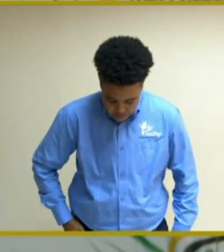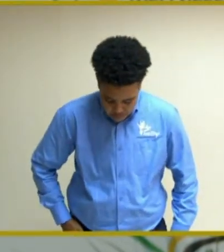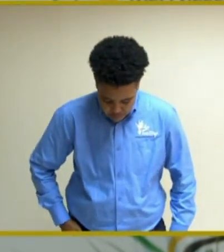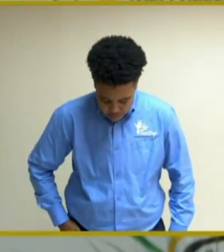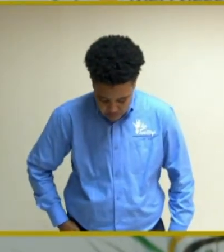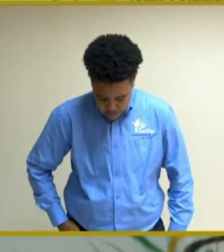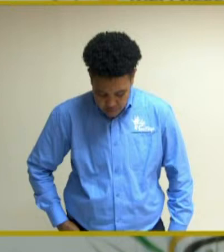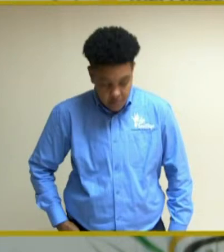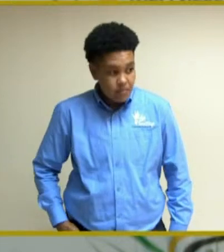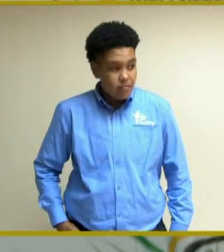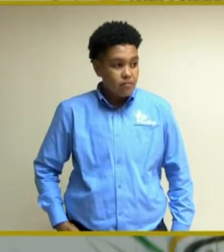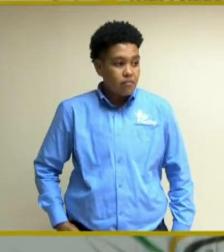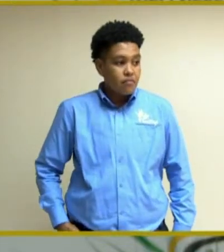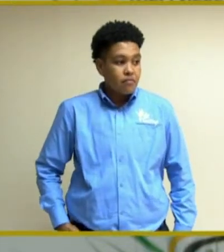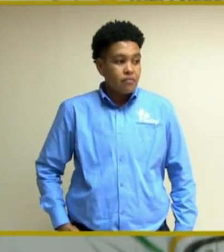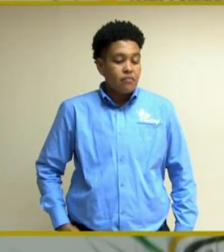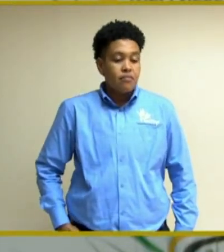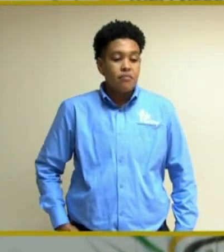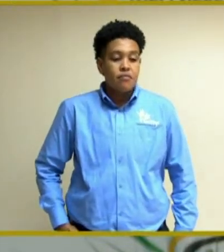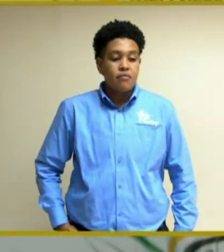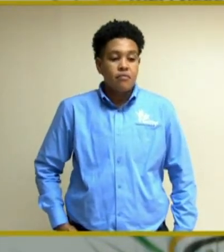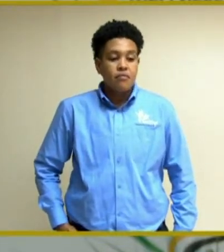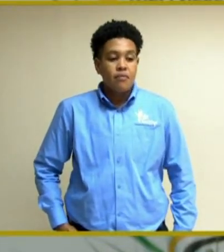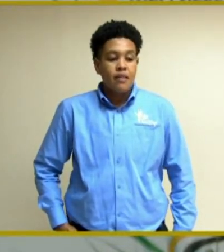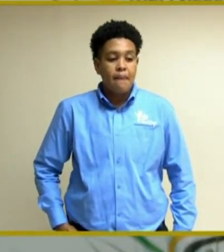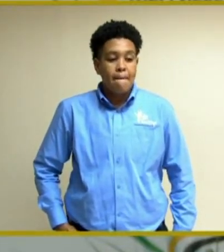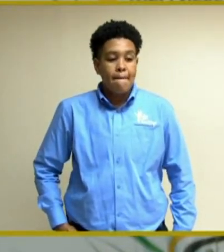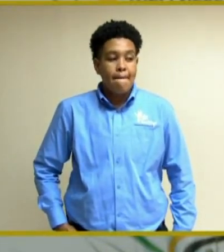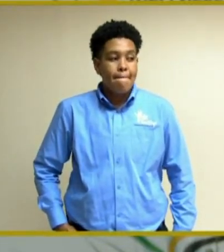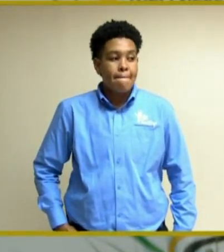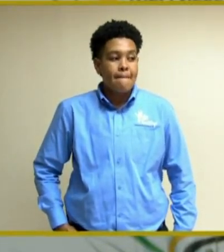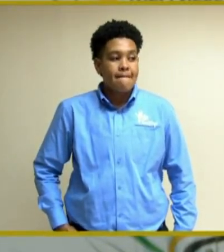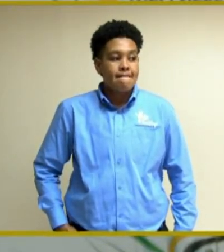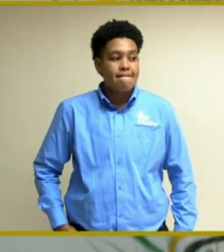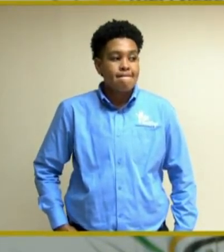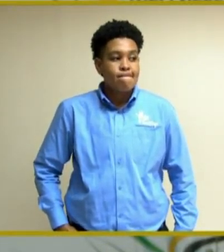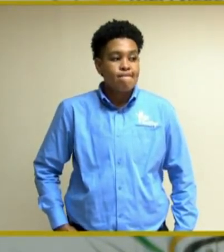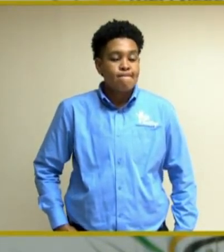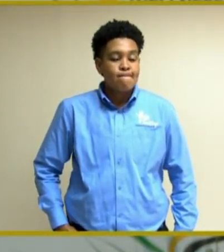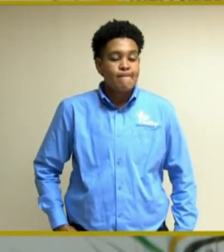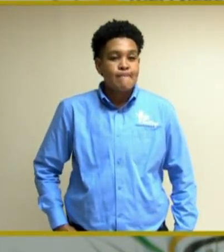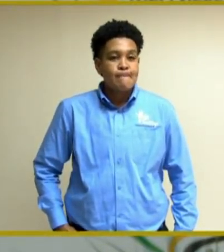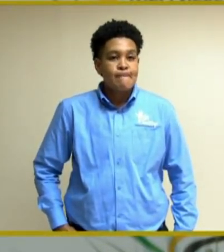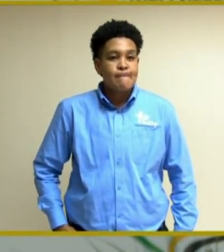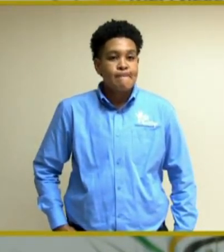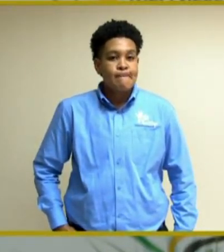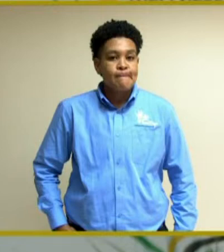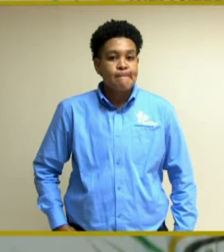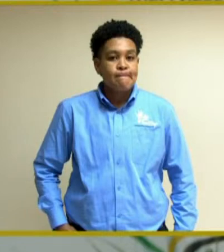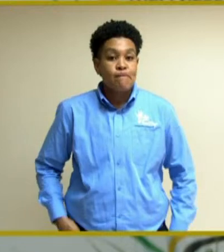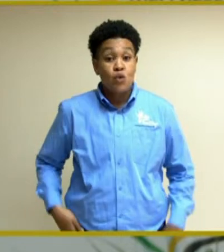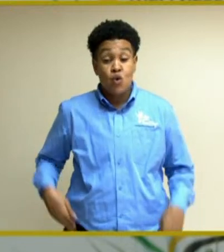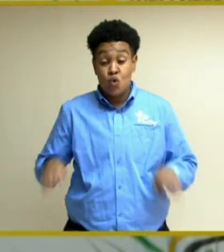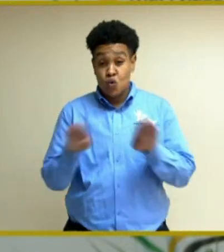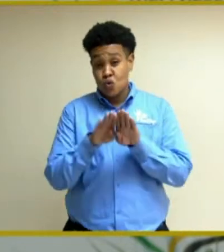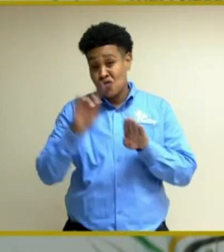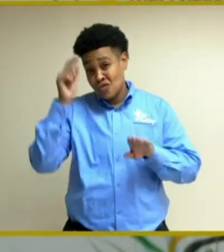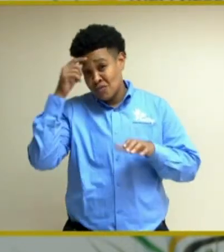Just to close on this, I would like to announce too that Cabinet has approved the government's partnership